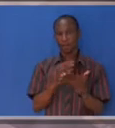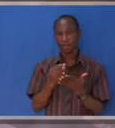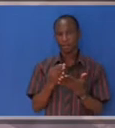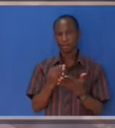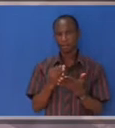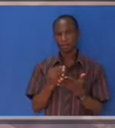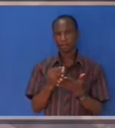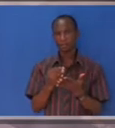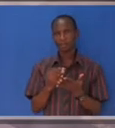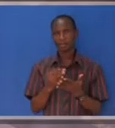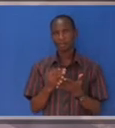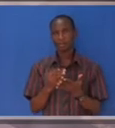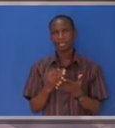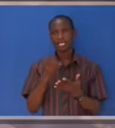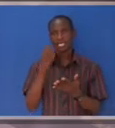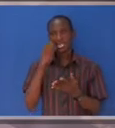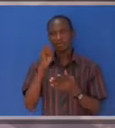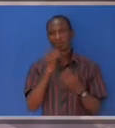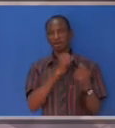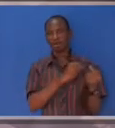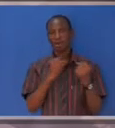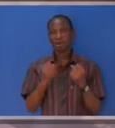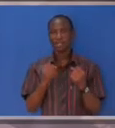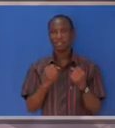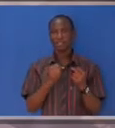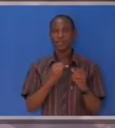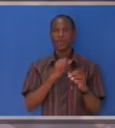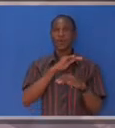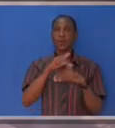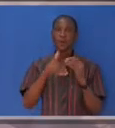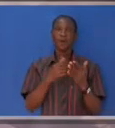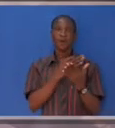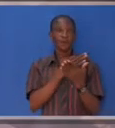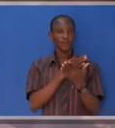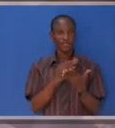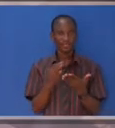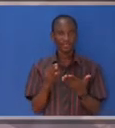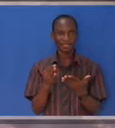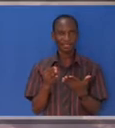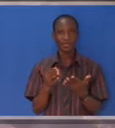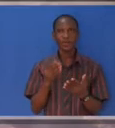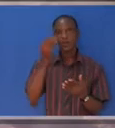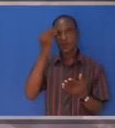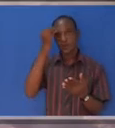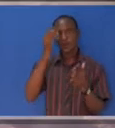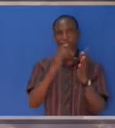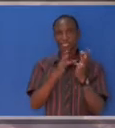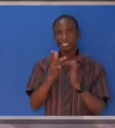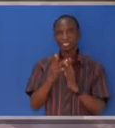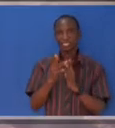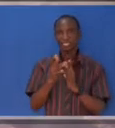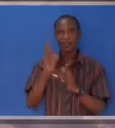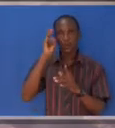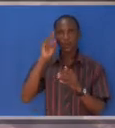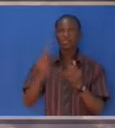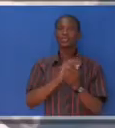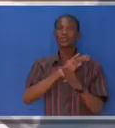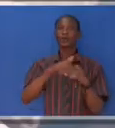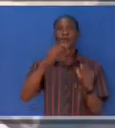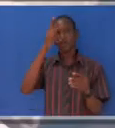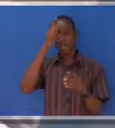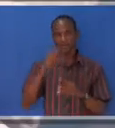the powers of and principalities of the dark world. He will bring them to naught and lead